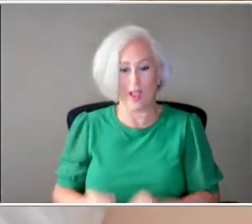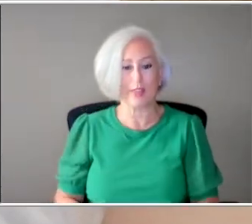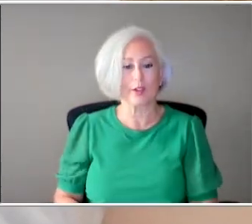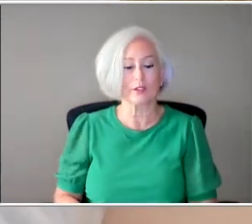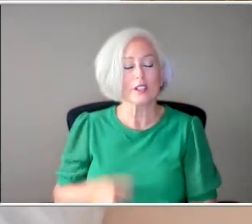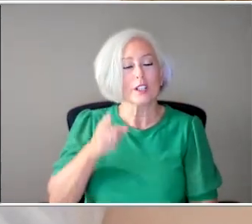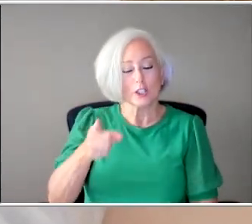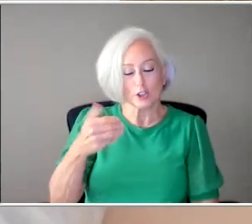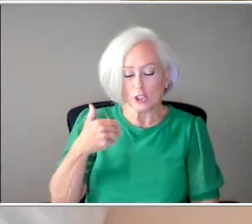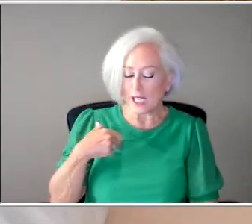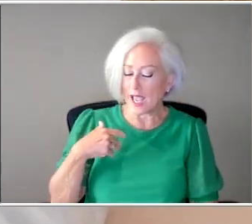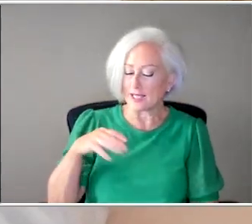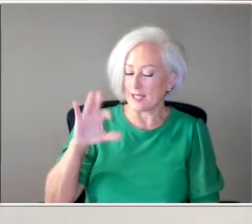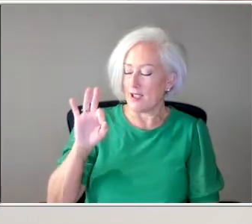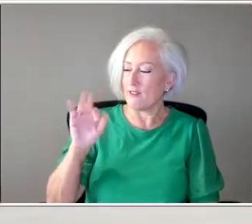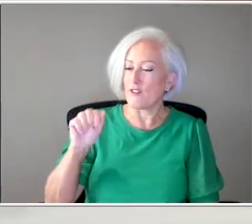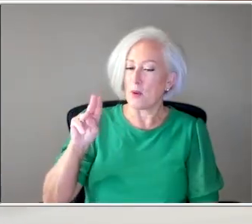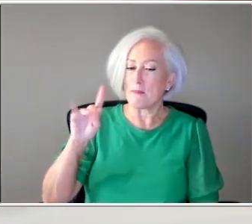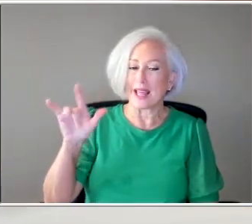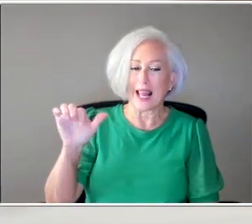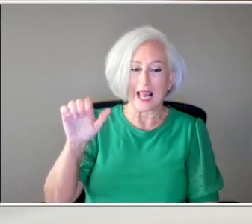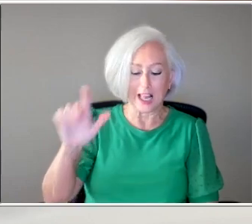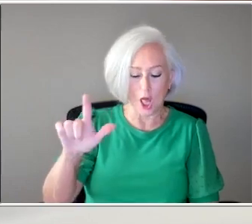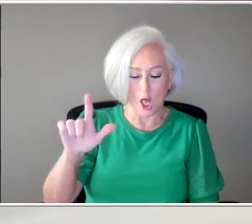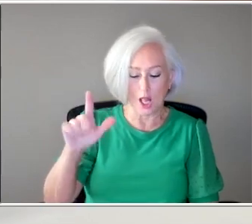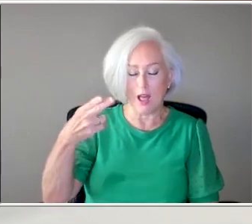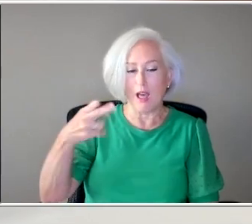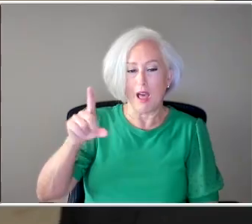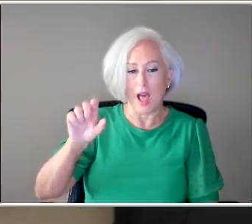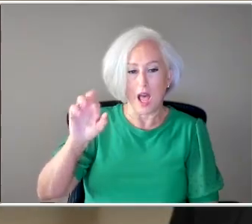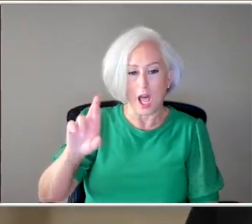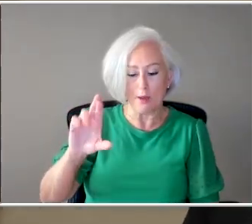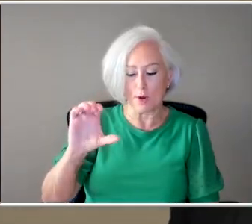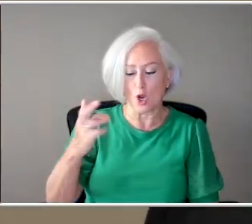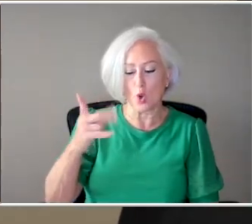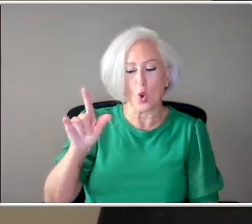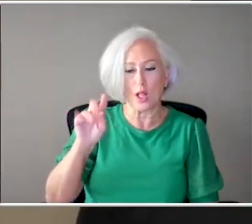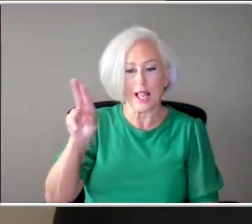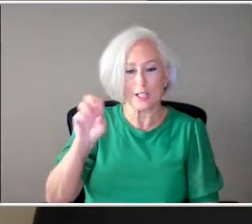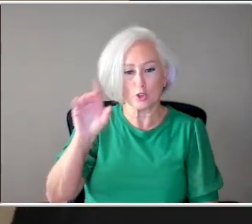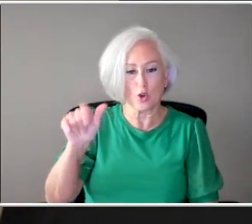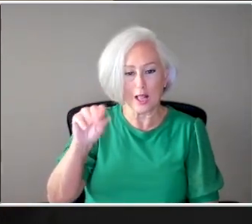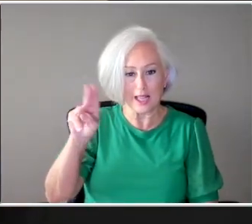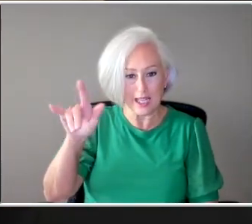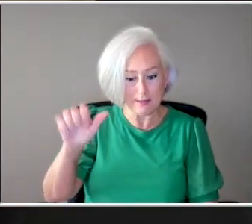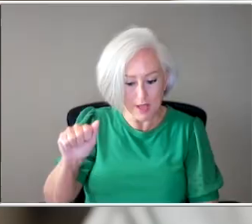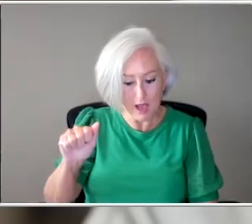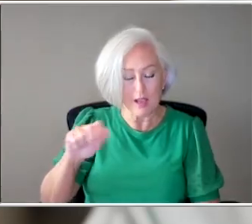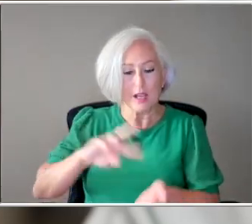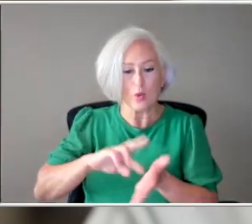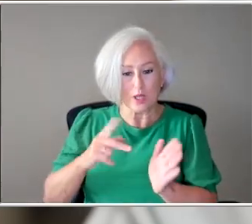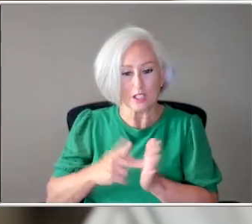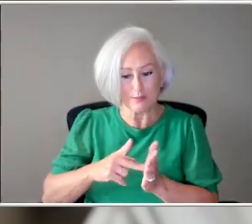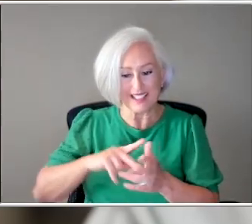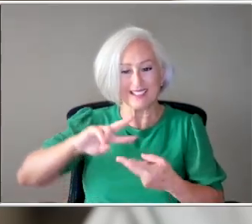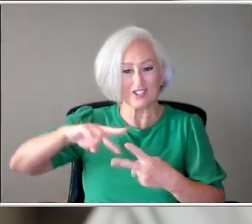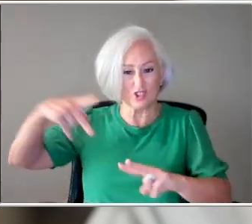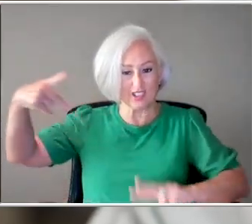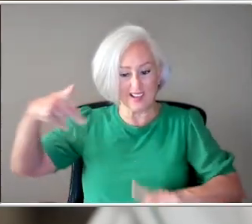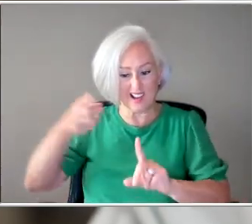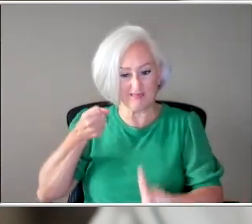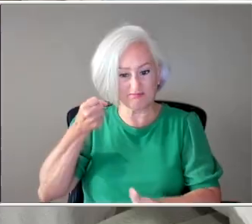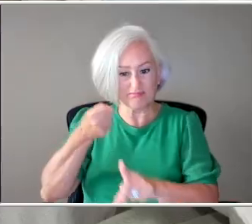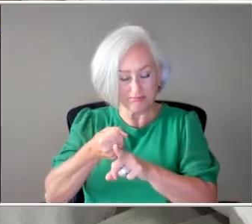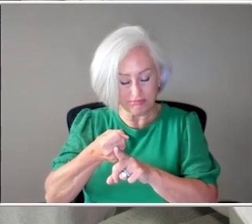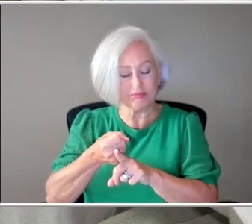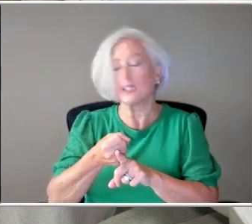genetic disorder that makes Aubrey's bad cholesterol sky high. Medication won't lower it. The only thing that works is this